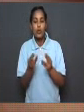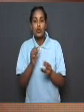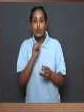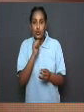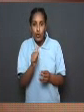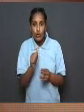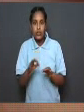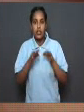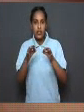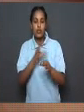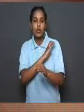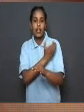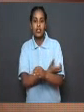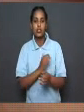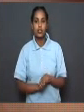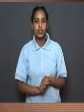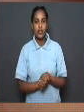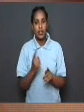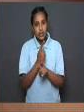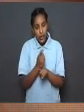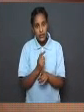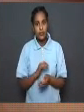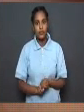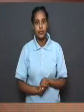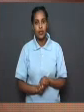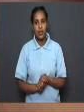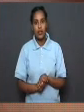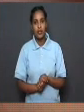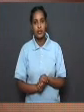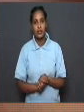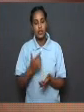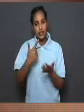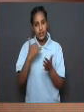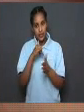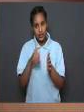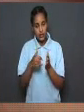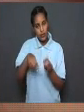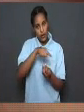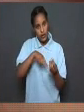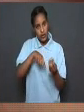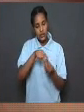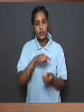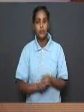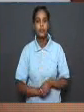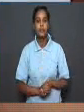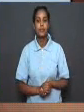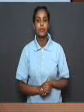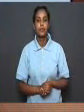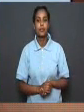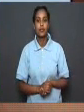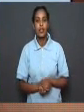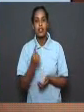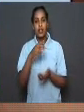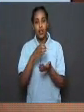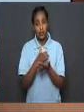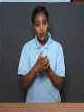the transfer of energy takes place across its boundary with the surroundings. The